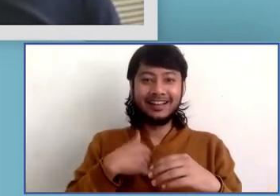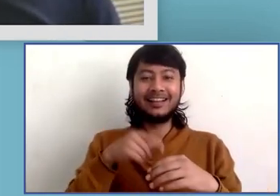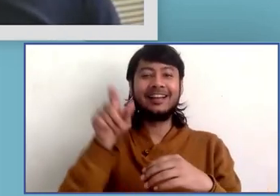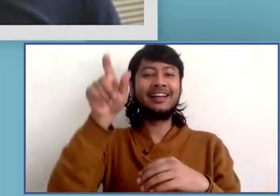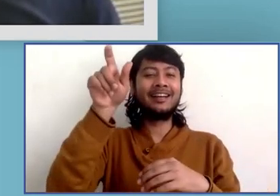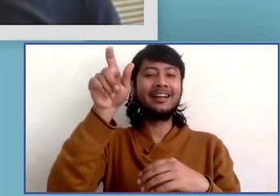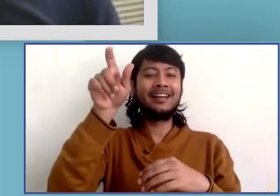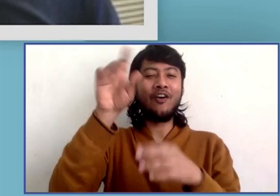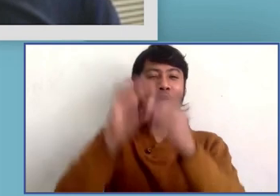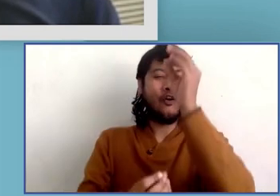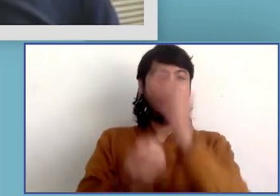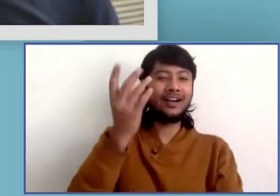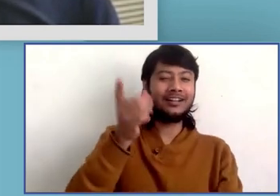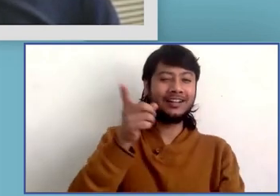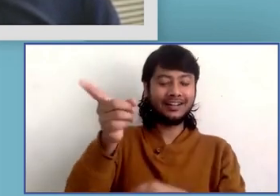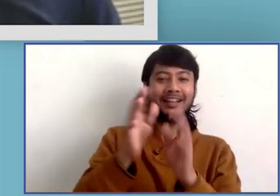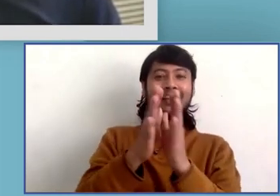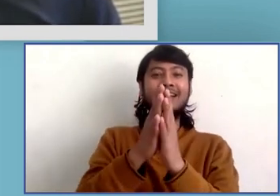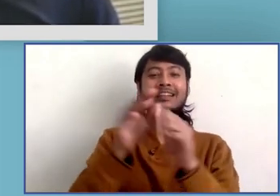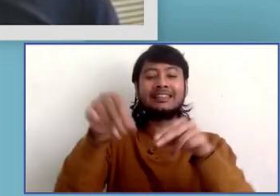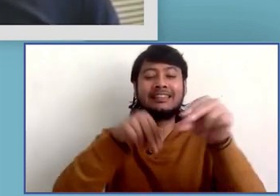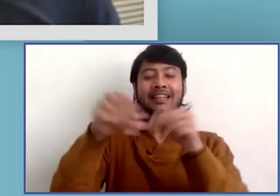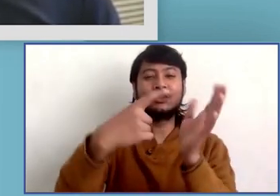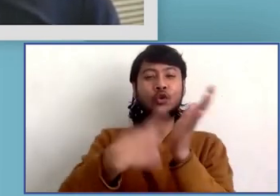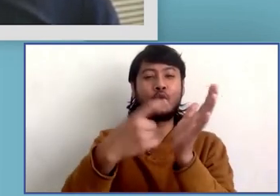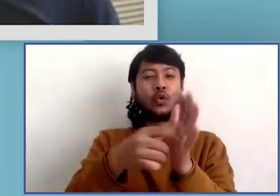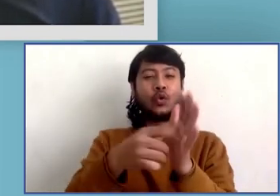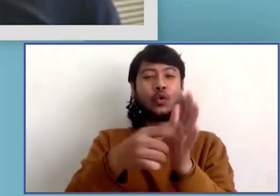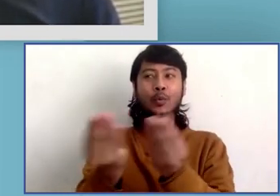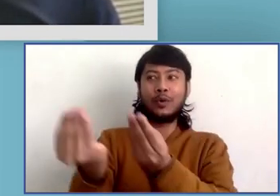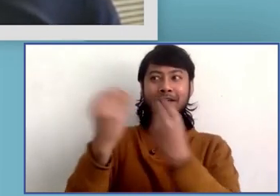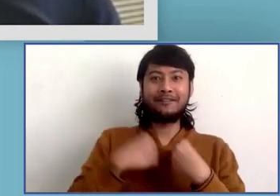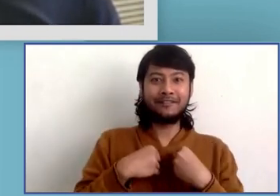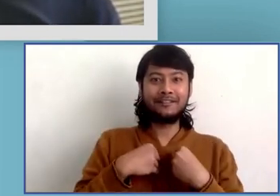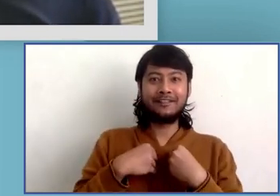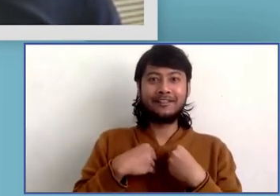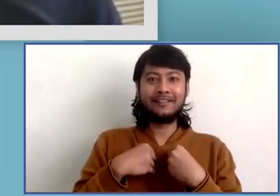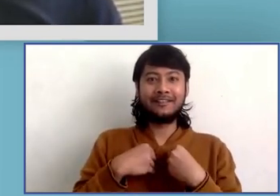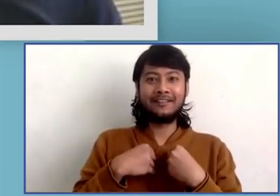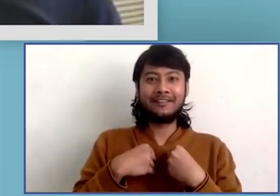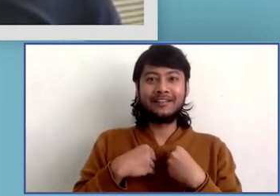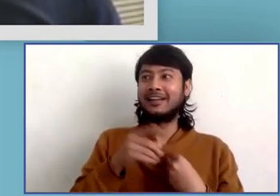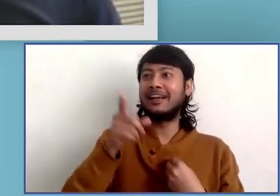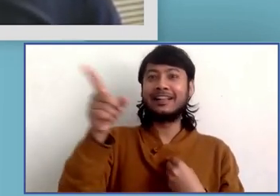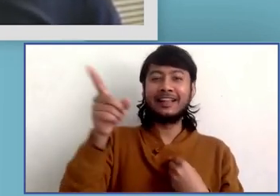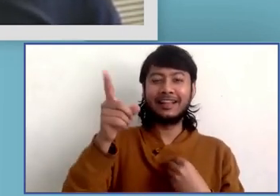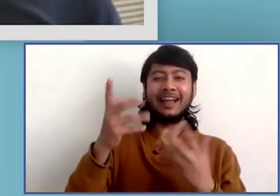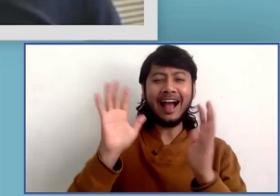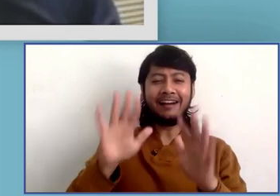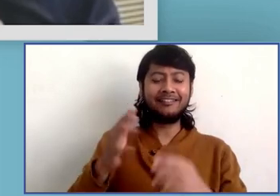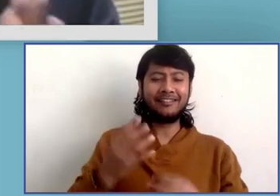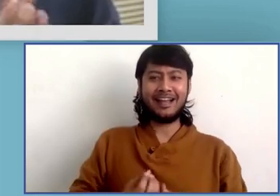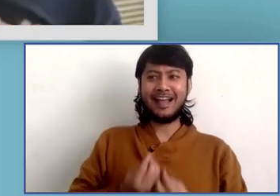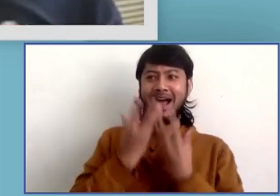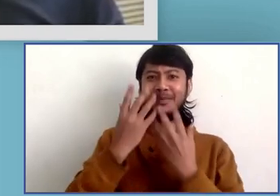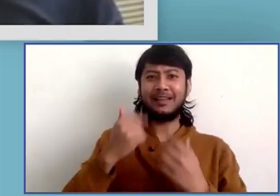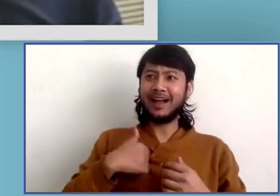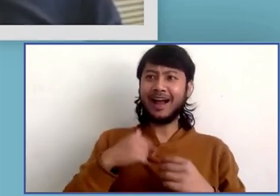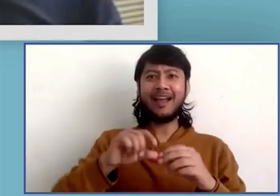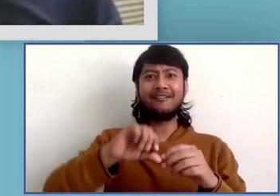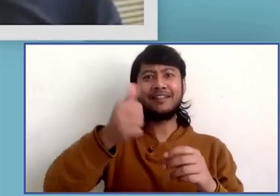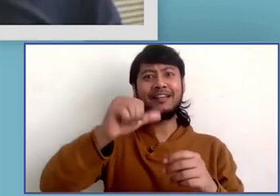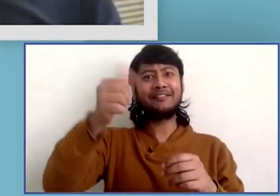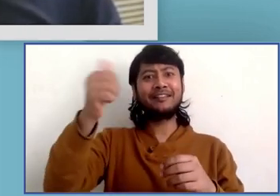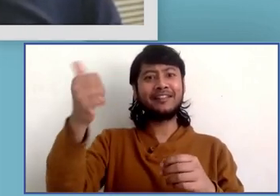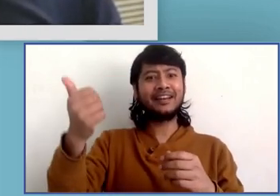organizers on the last day in the prize ceremony. I mean, probably they were amazed that I even went to the prize ceremony because I wasn't winning anything. So they had a book